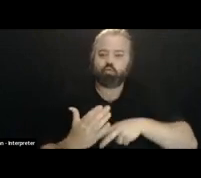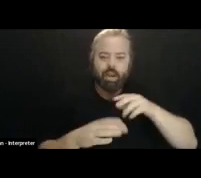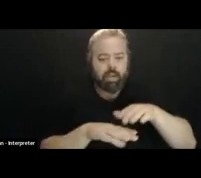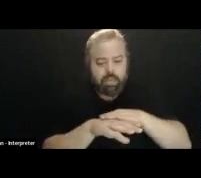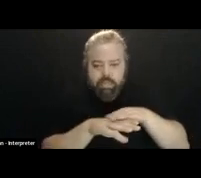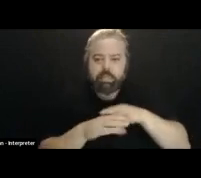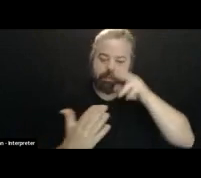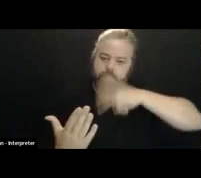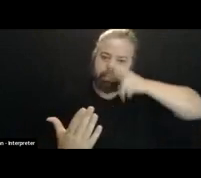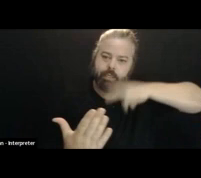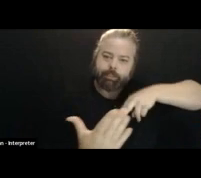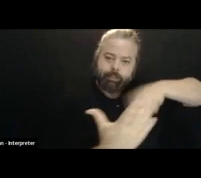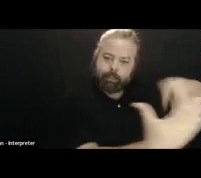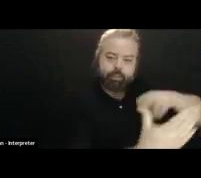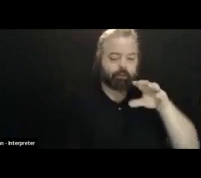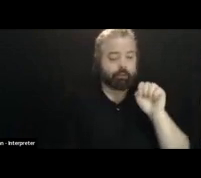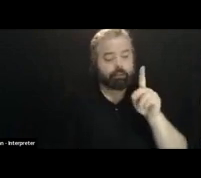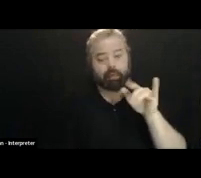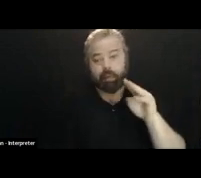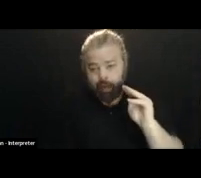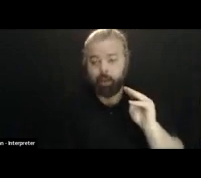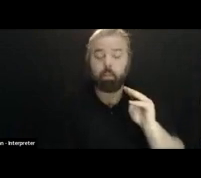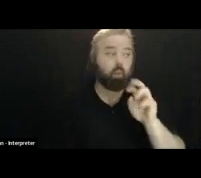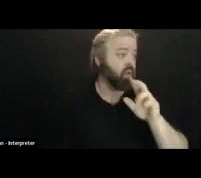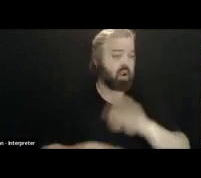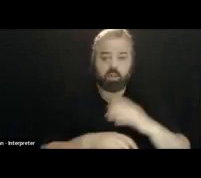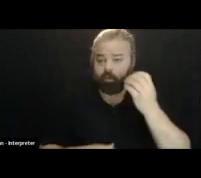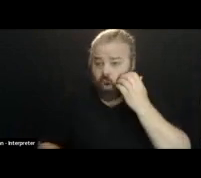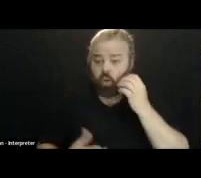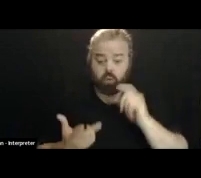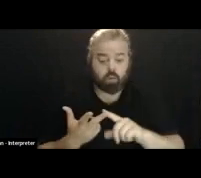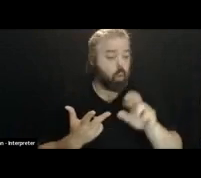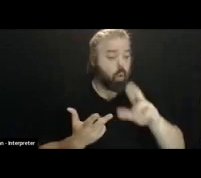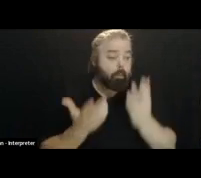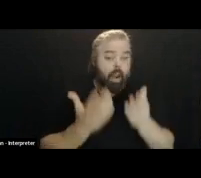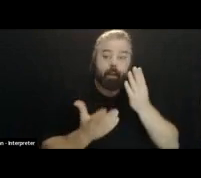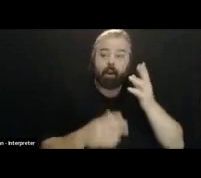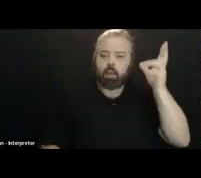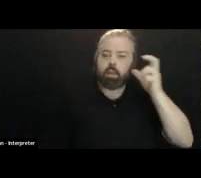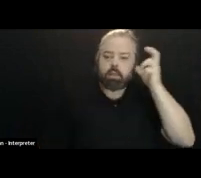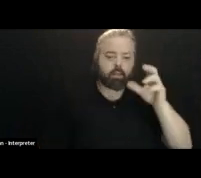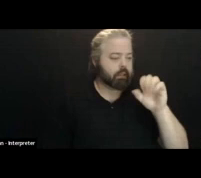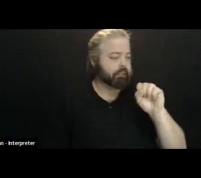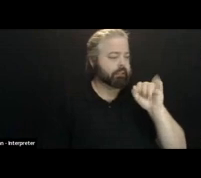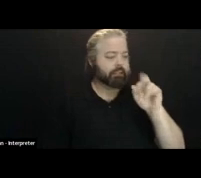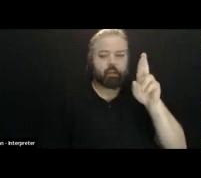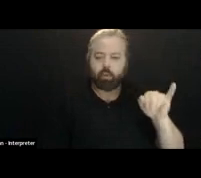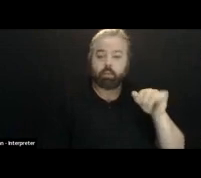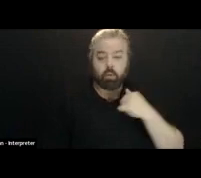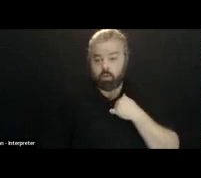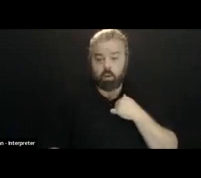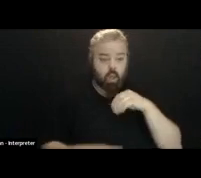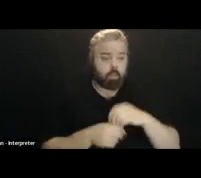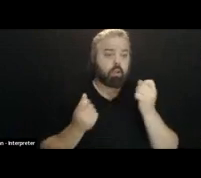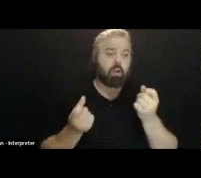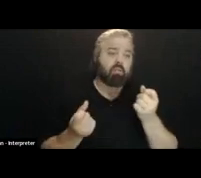phones. Sometimes people are getting it read aloud to them via Siri. If I'm in the car, and I get a text message, or sometimes